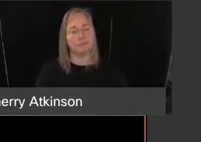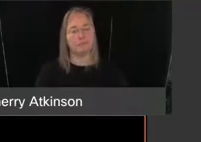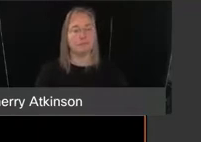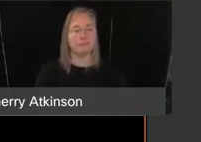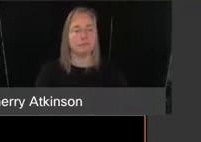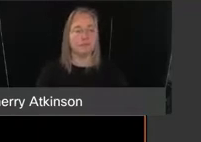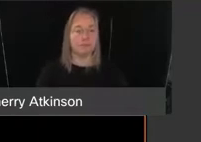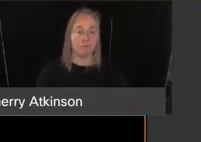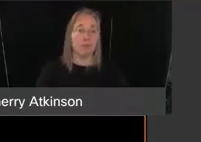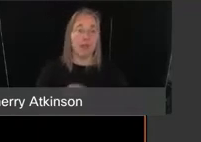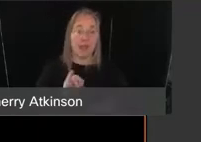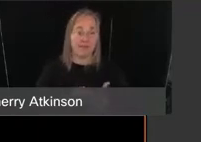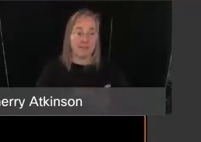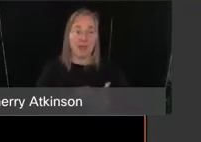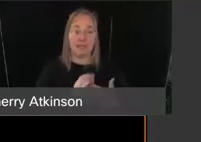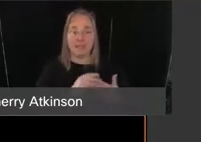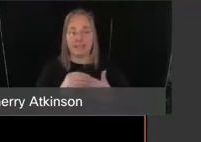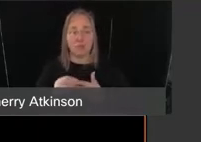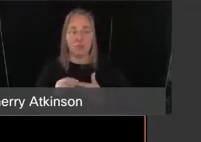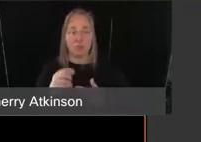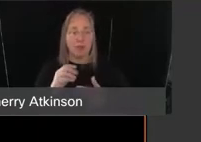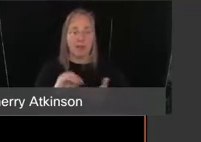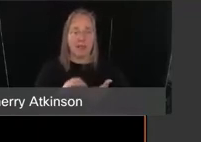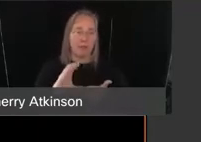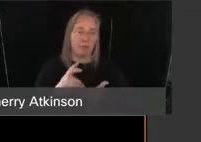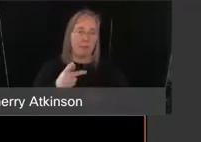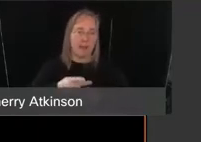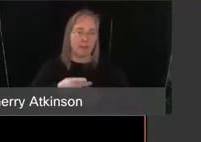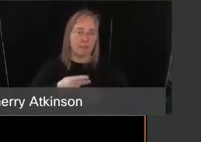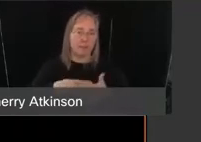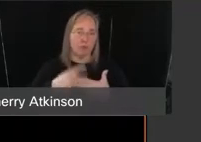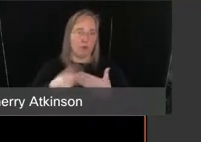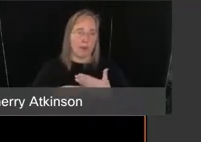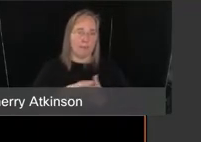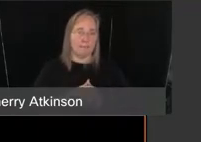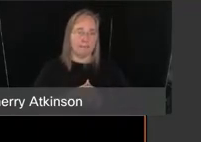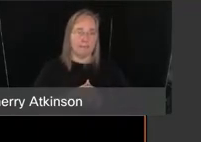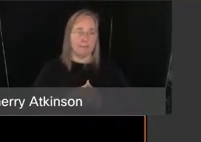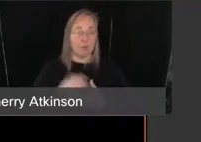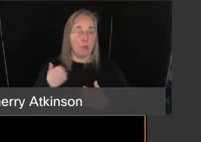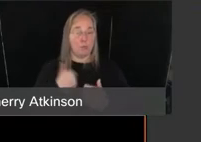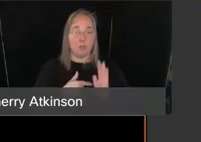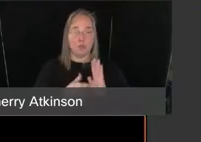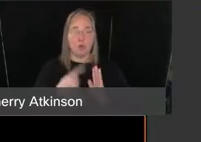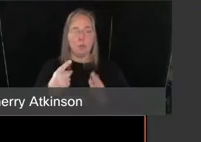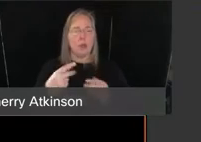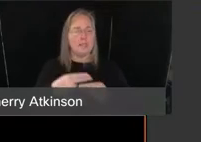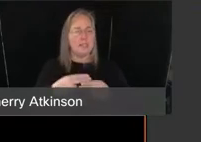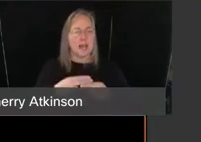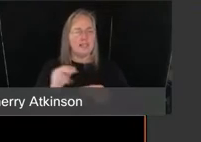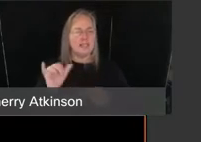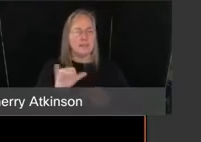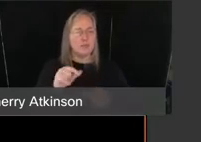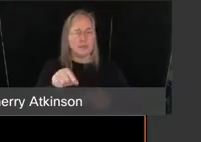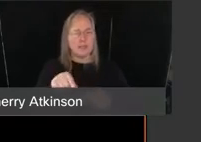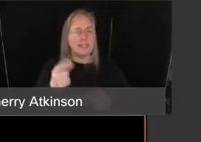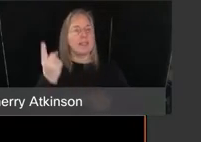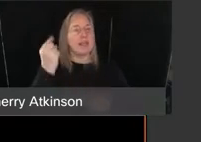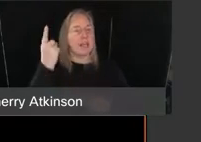and that does bring me to the capital maintenance program. We showed a slide that was similar to this last year.